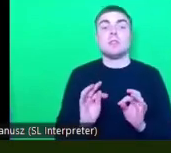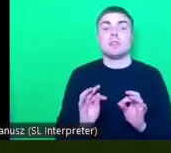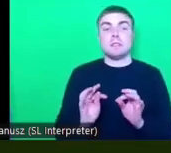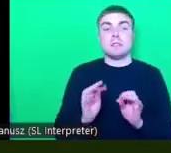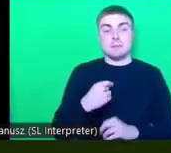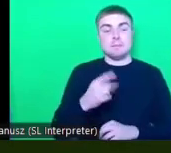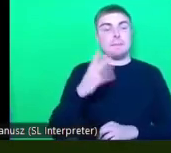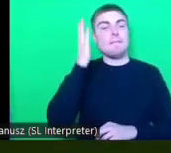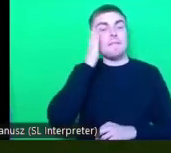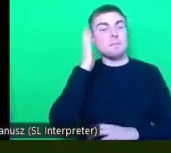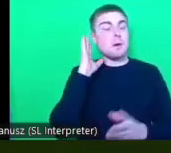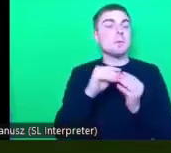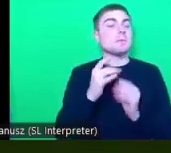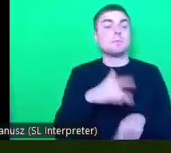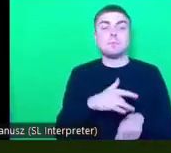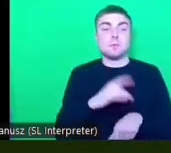that is